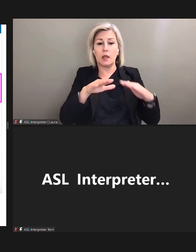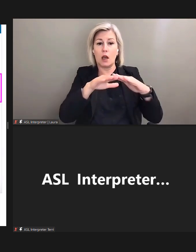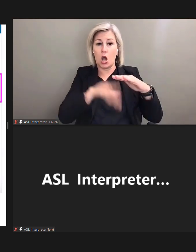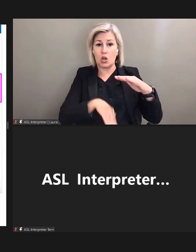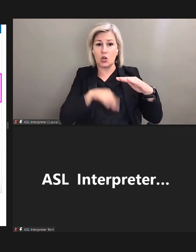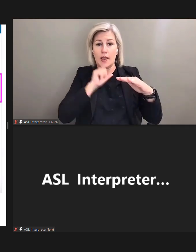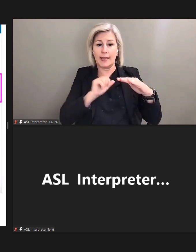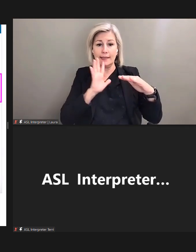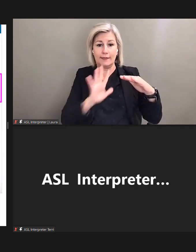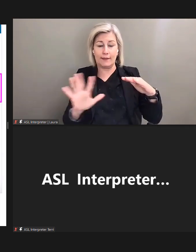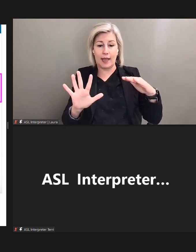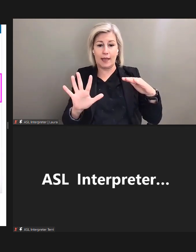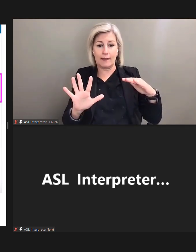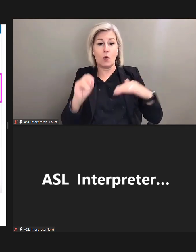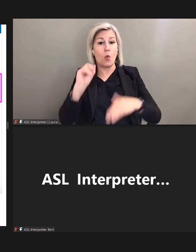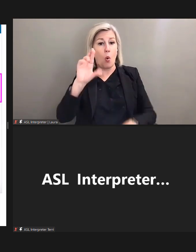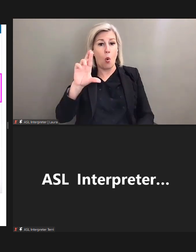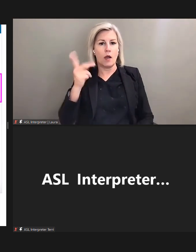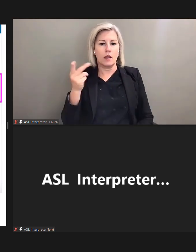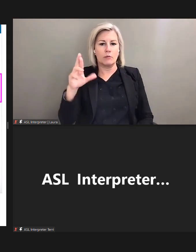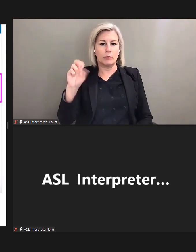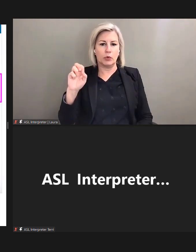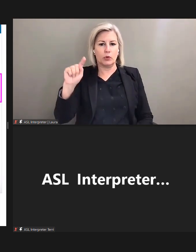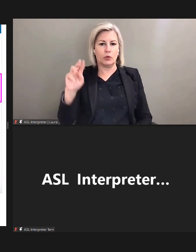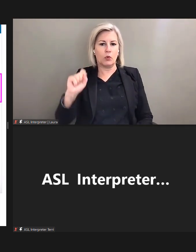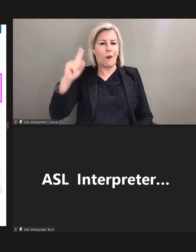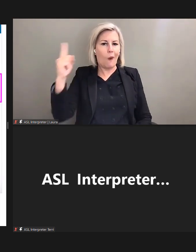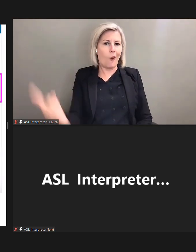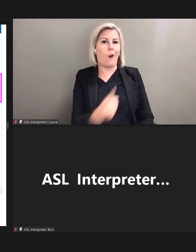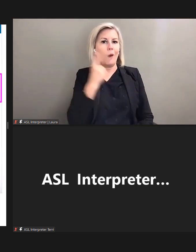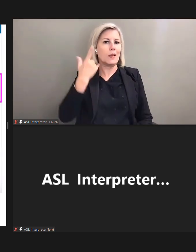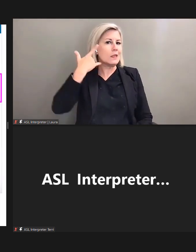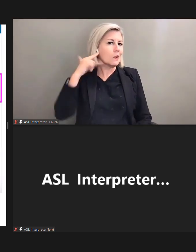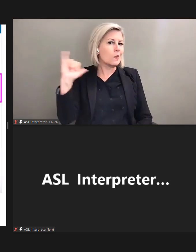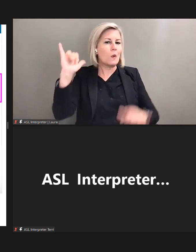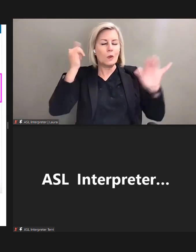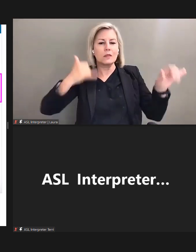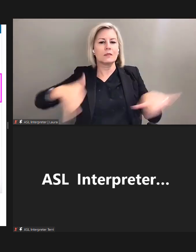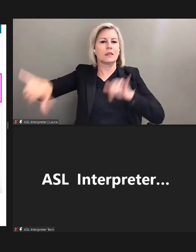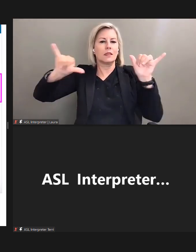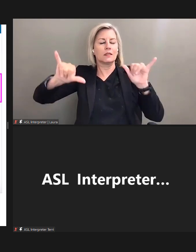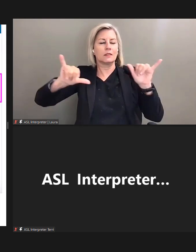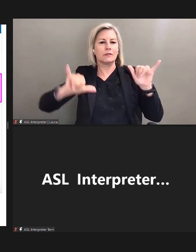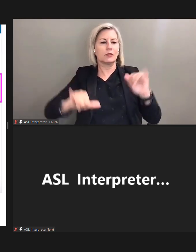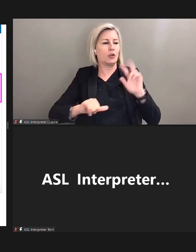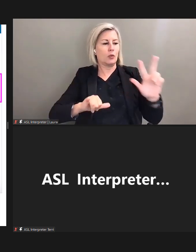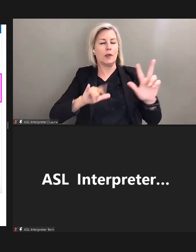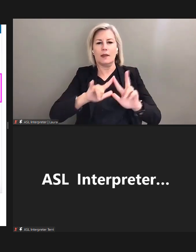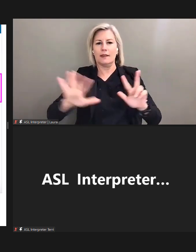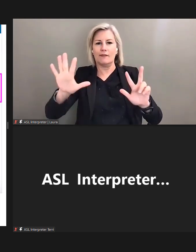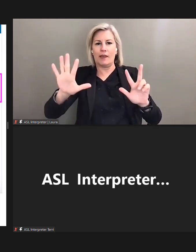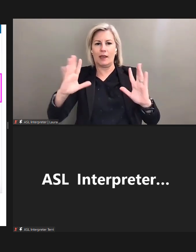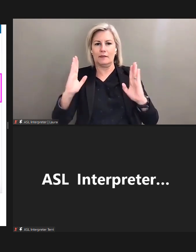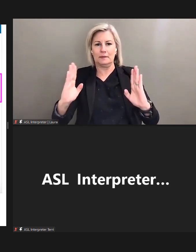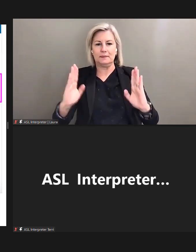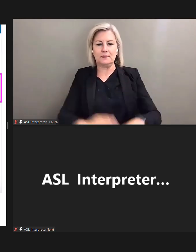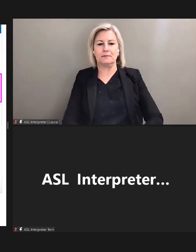5? Or is Pure Tone always the gold standard for 3 to 5s?